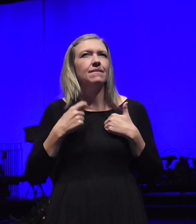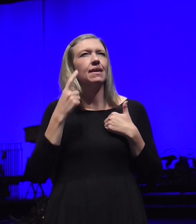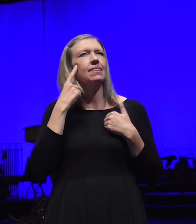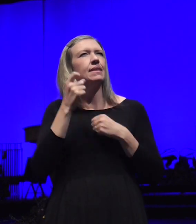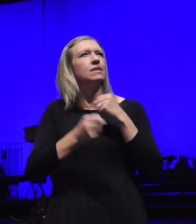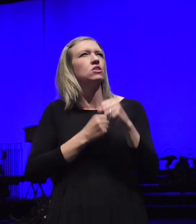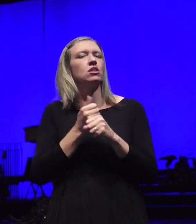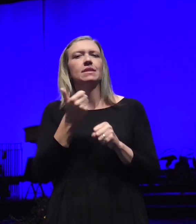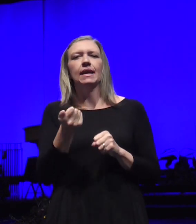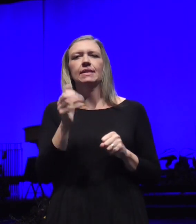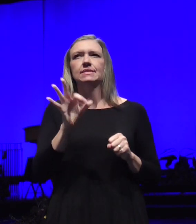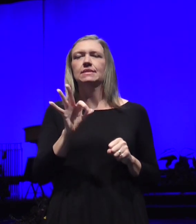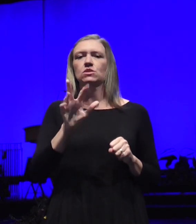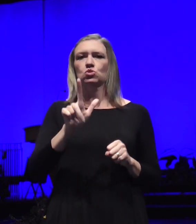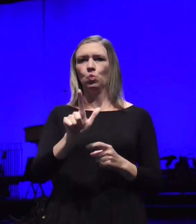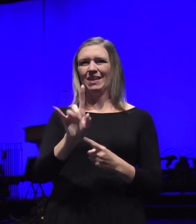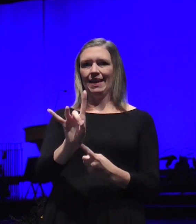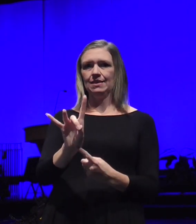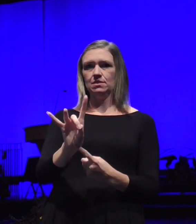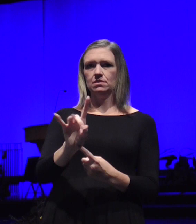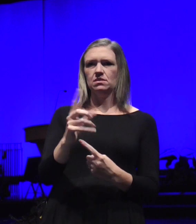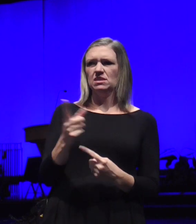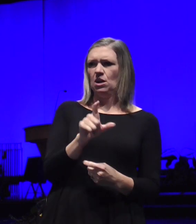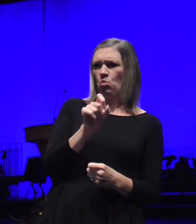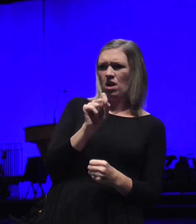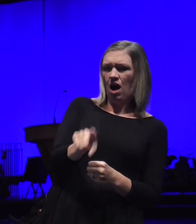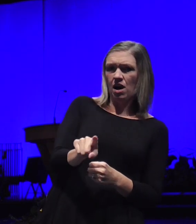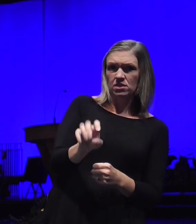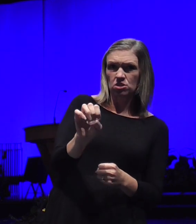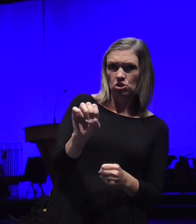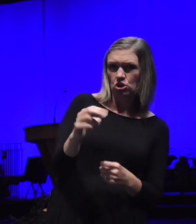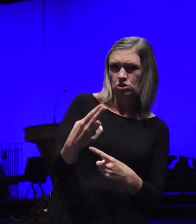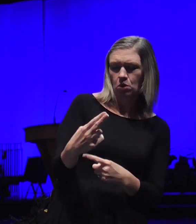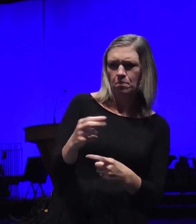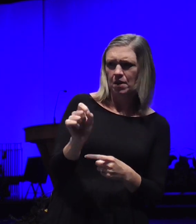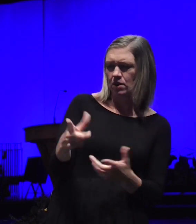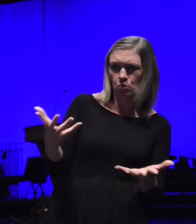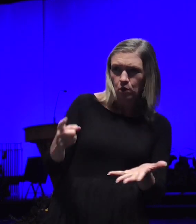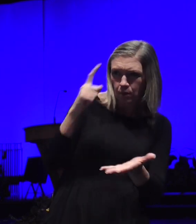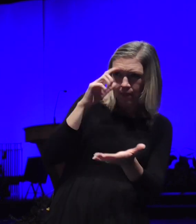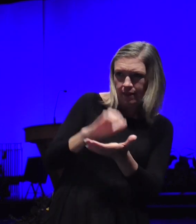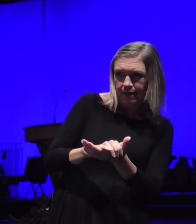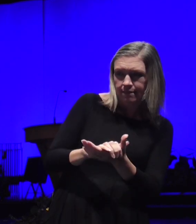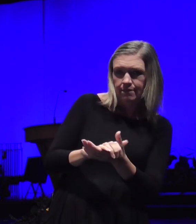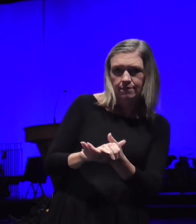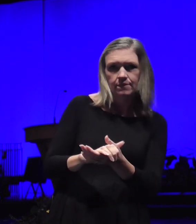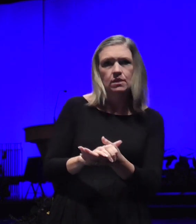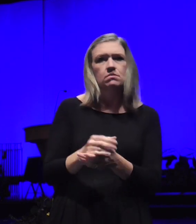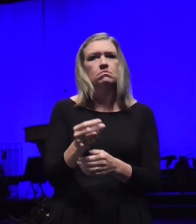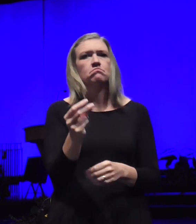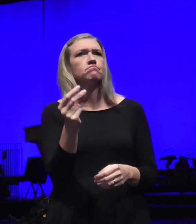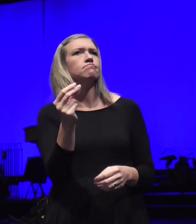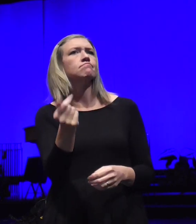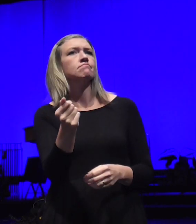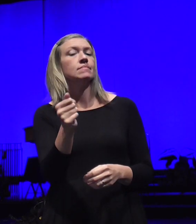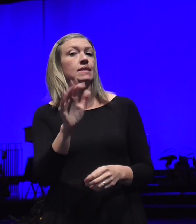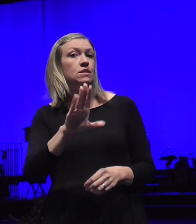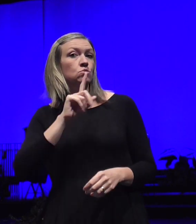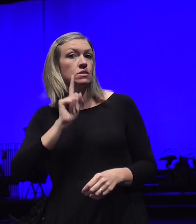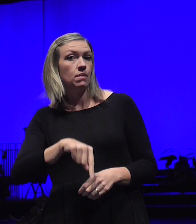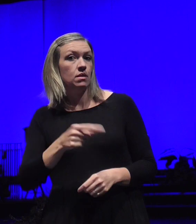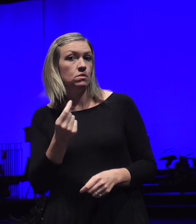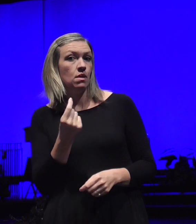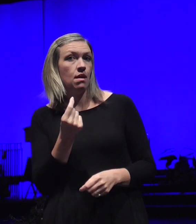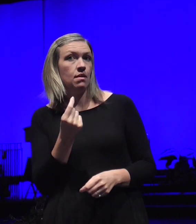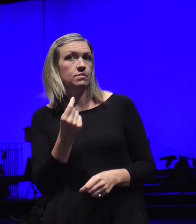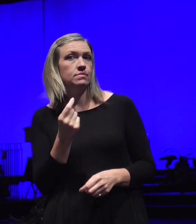1928, that someone asked him, well, Ernest, what do you believe? And just within a split second, this is what he